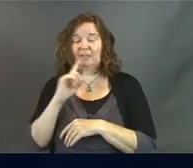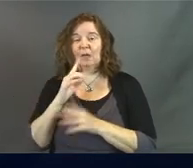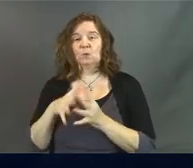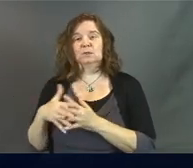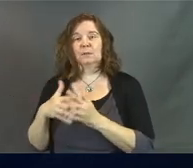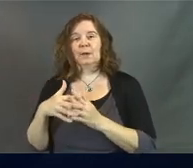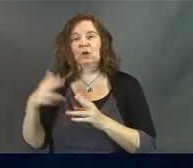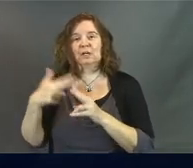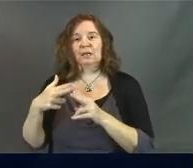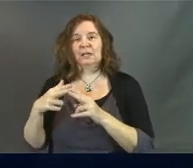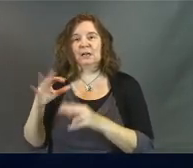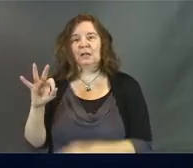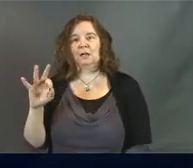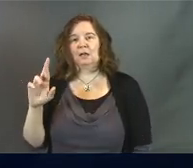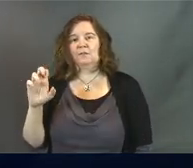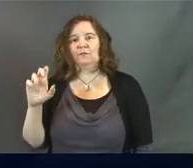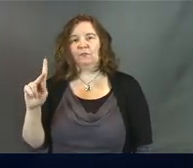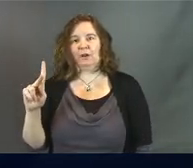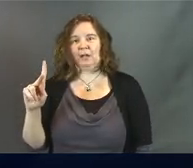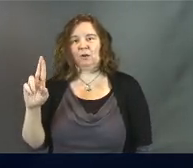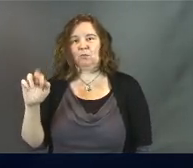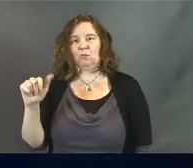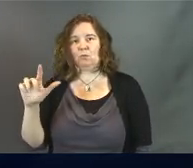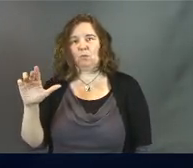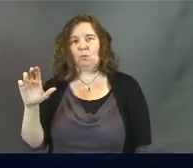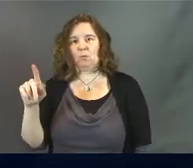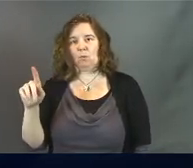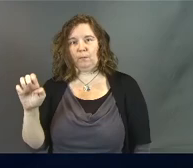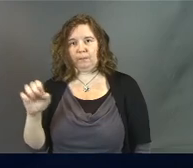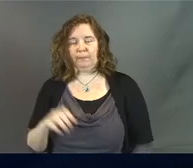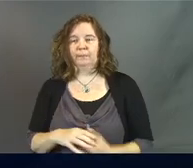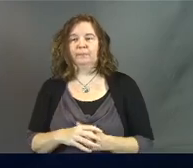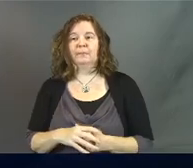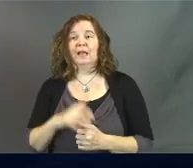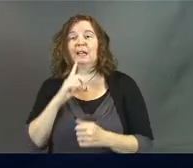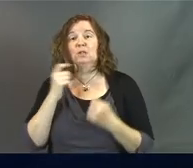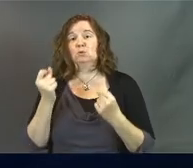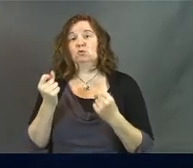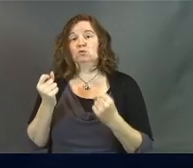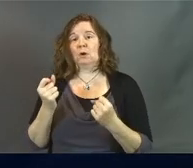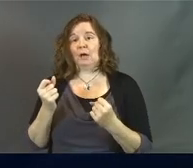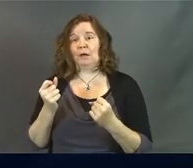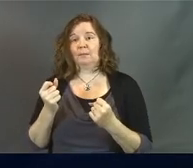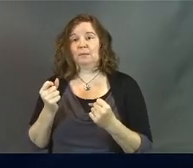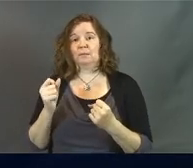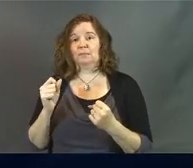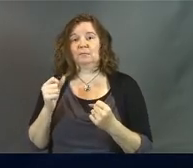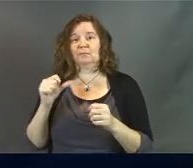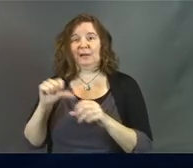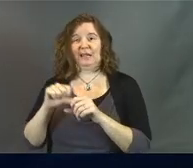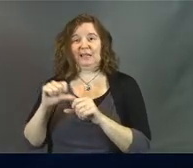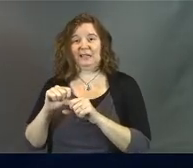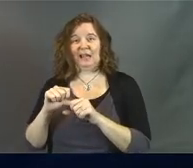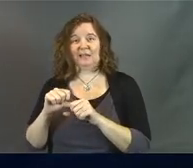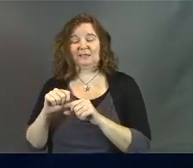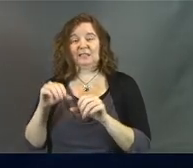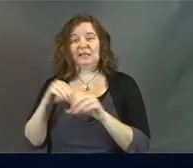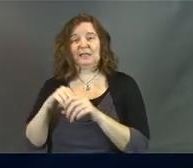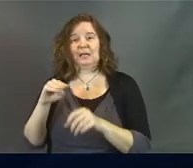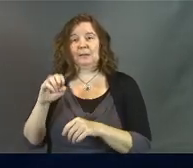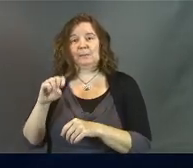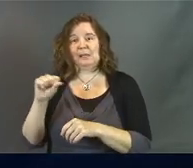an American named Frank Roque, Frank Silva Roque. And he was driving by a Chevron gas station in